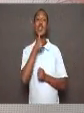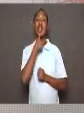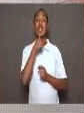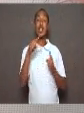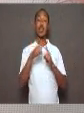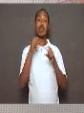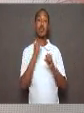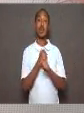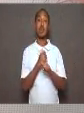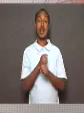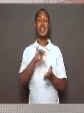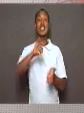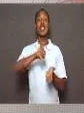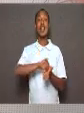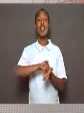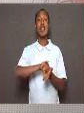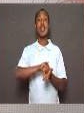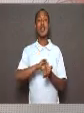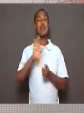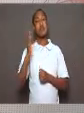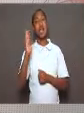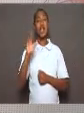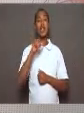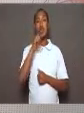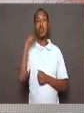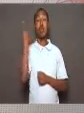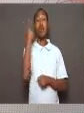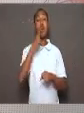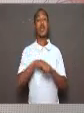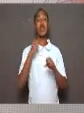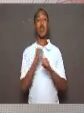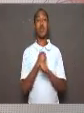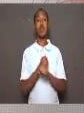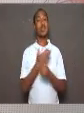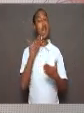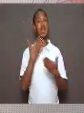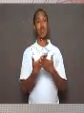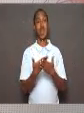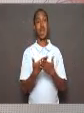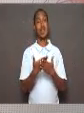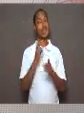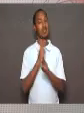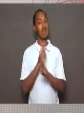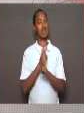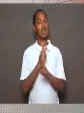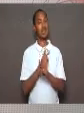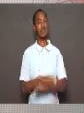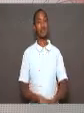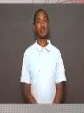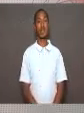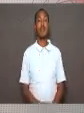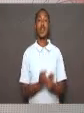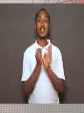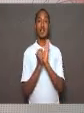to prepare salts might not always work as well as expected.